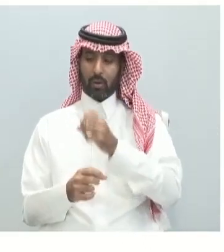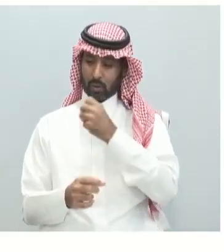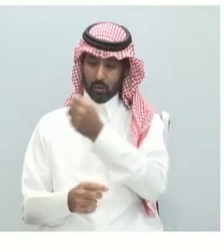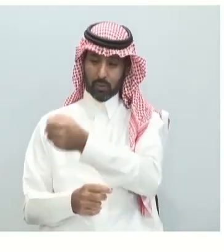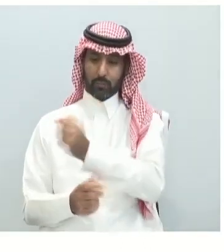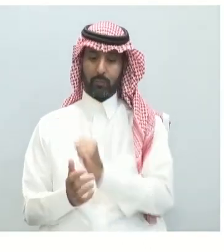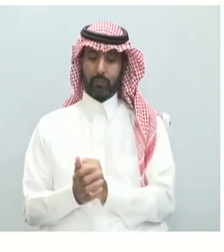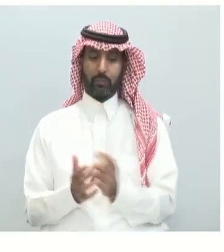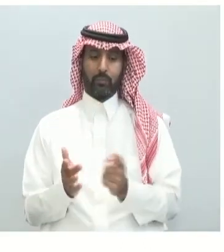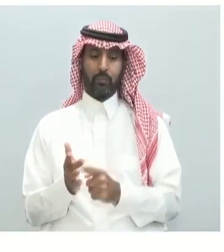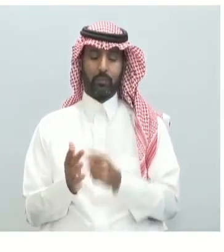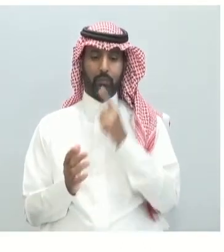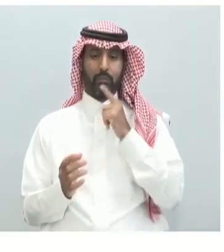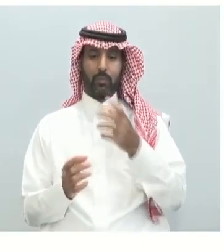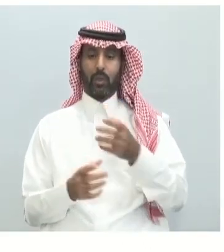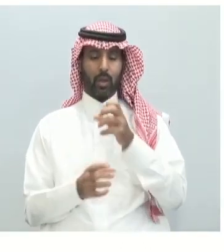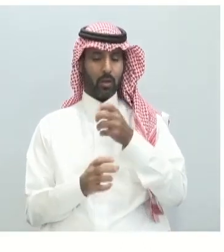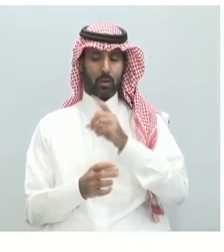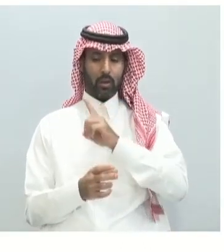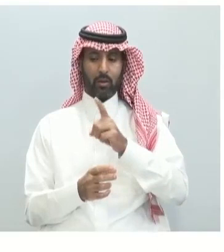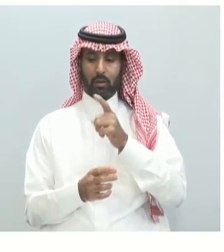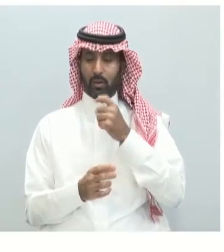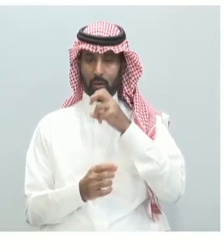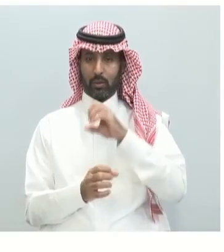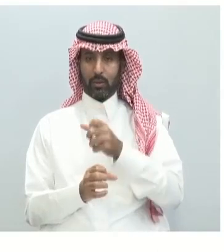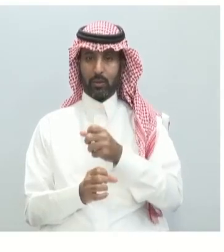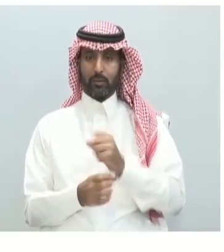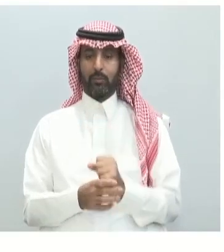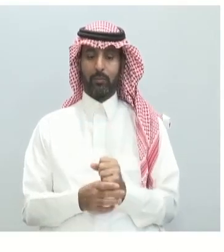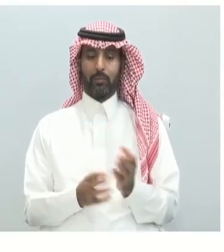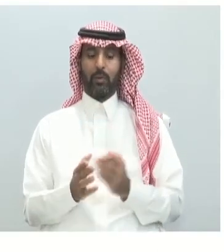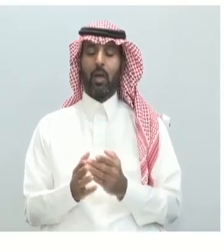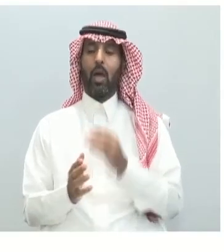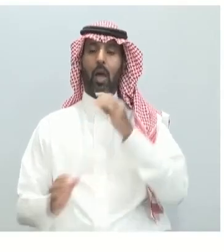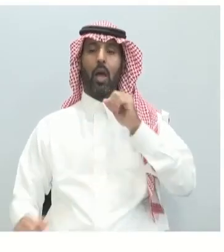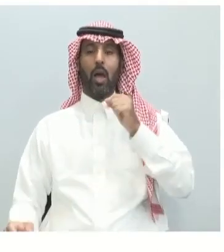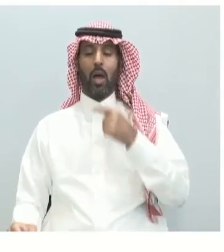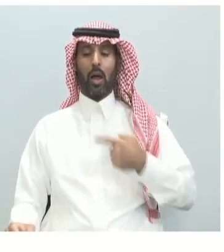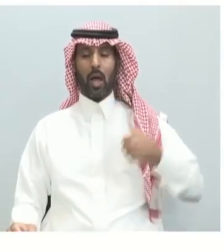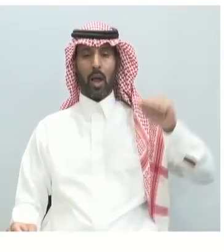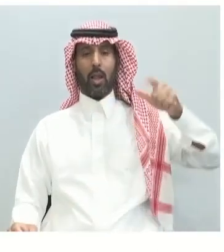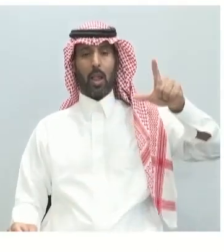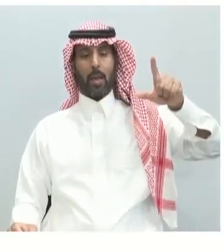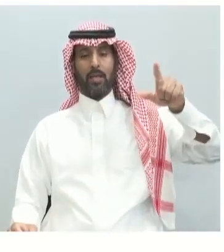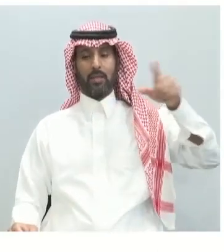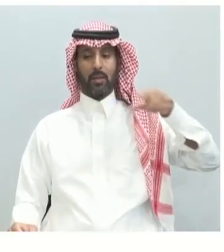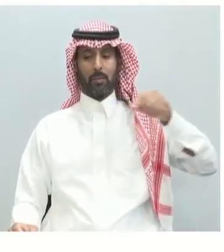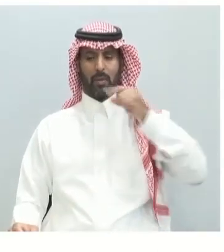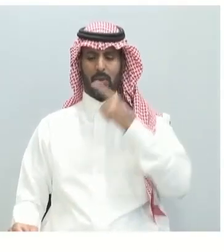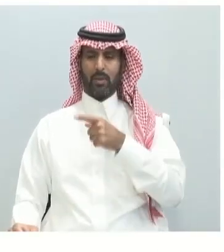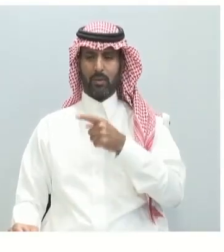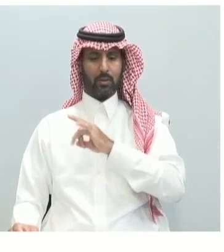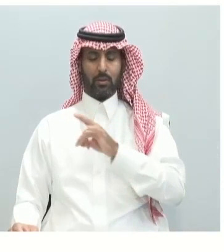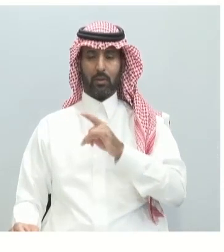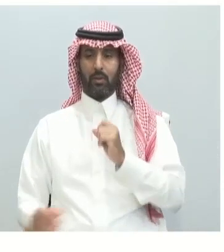I try not to drink out of plastic bottles. Elizabeth, really? It seems like such